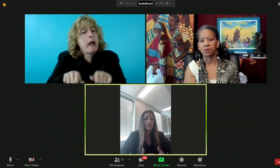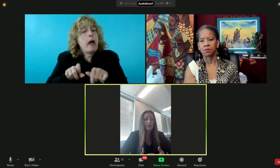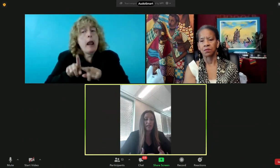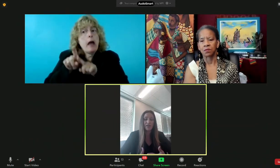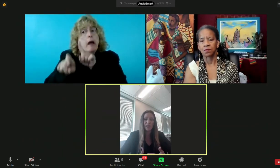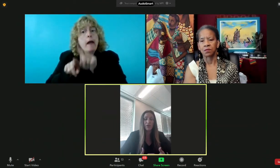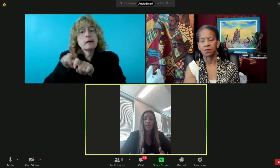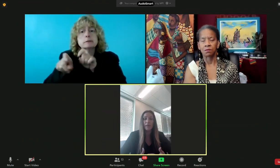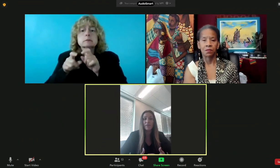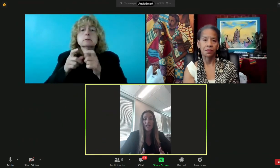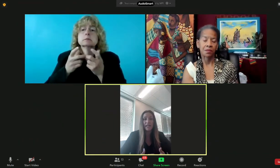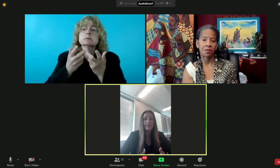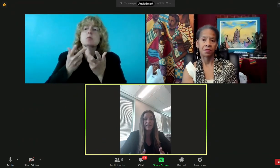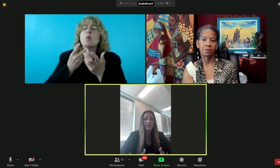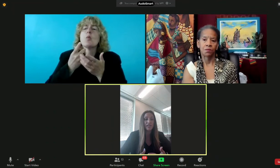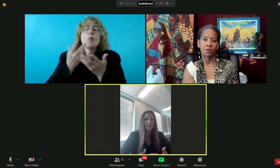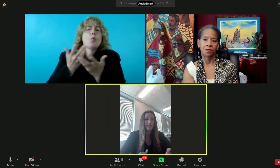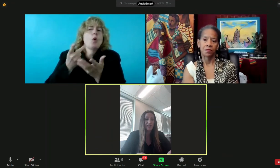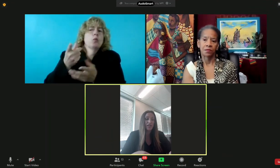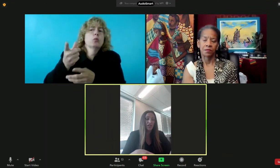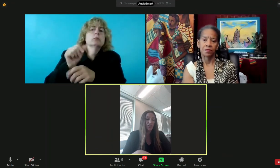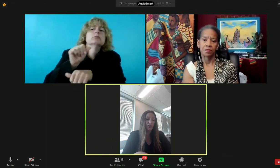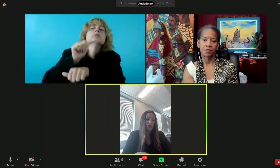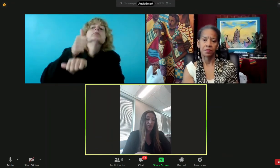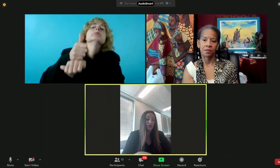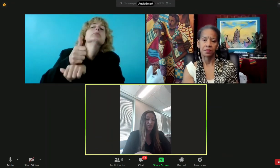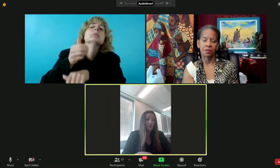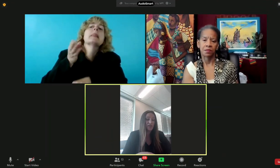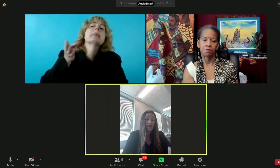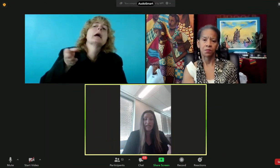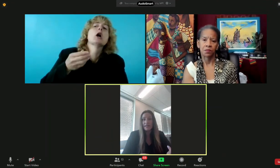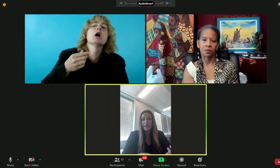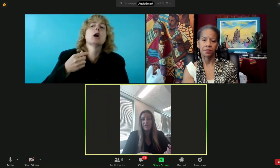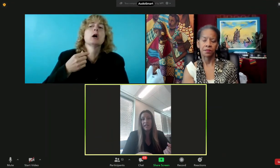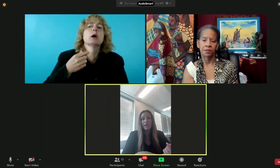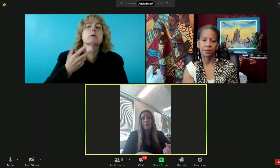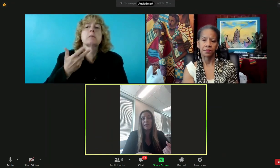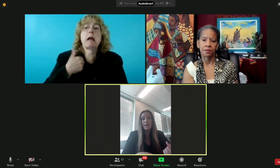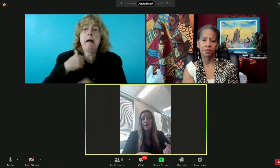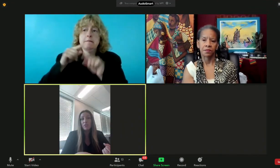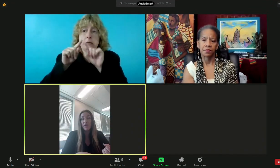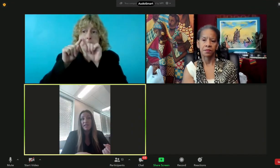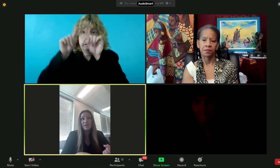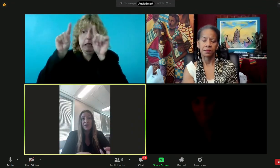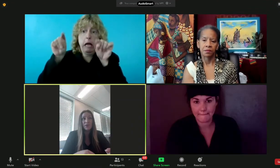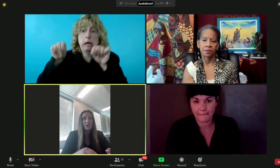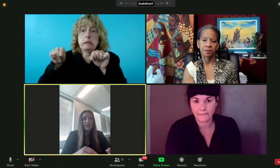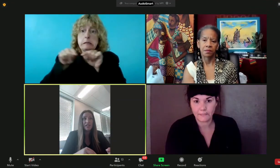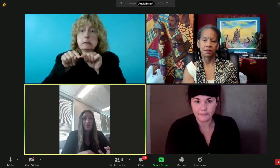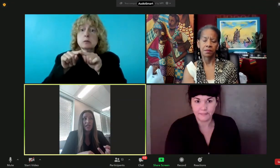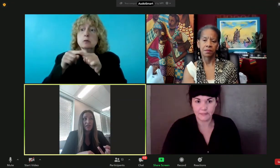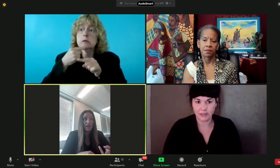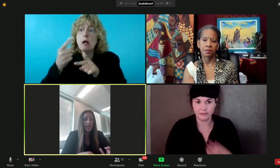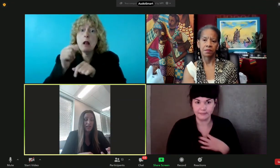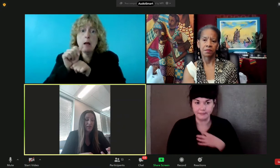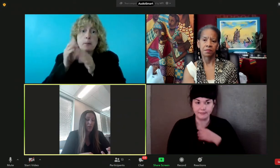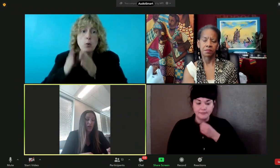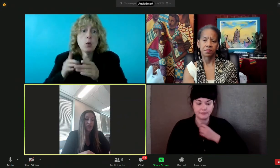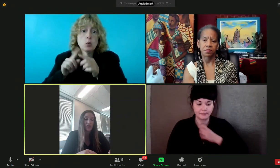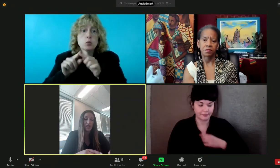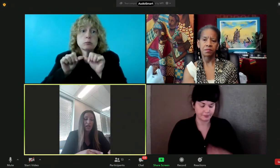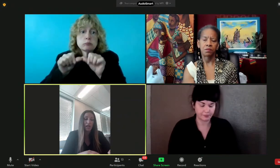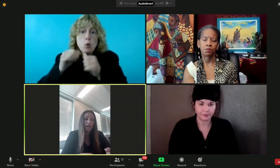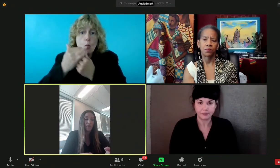what things are they putting in place, such as, are there signs up telling employees to continue to get their